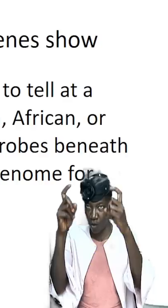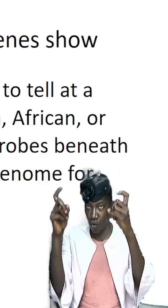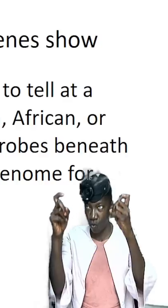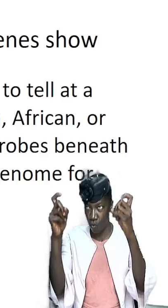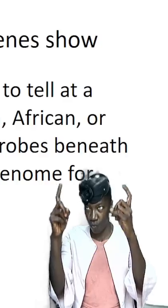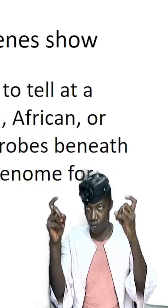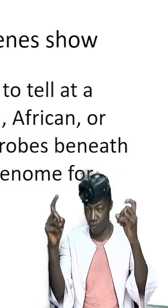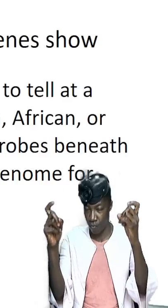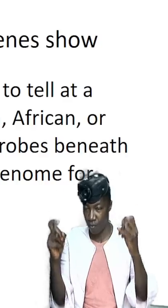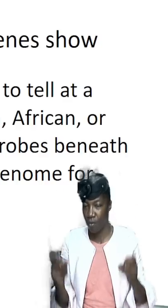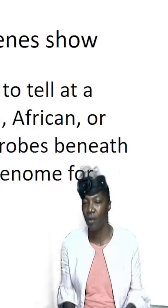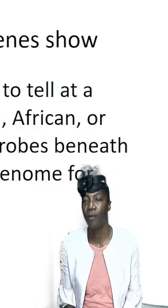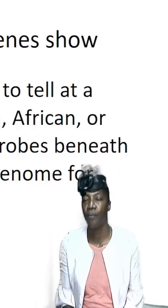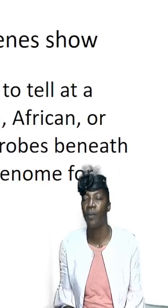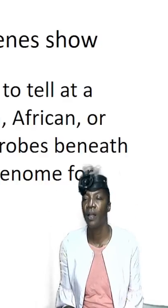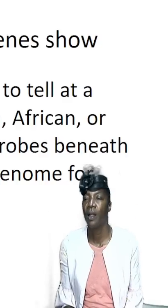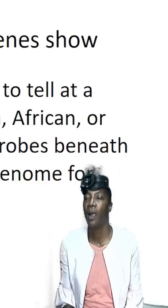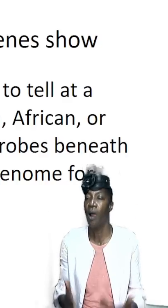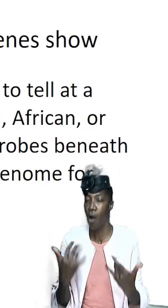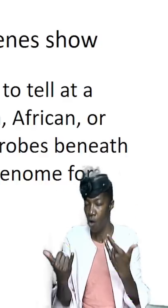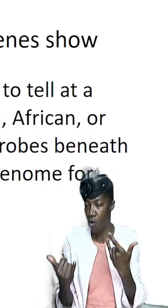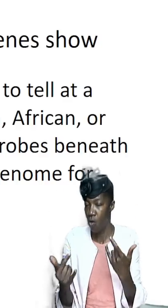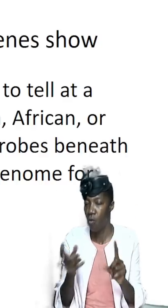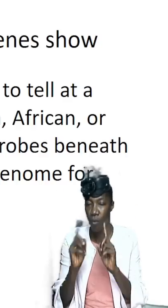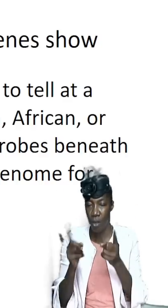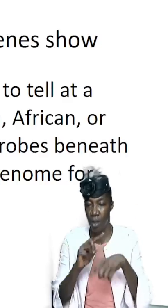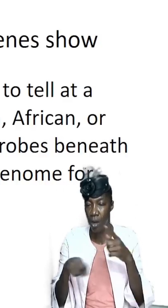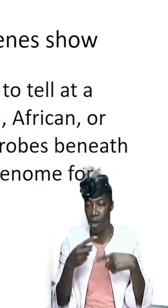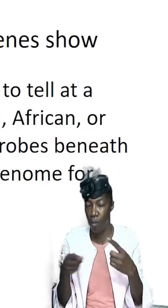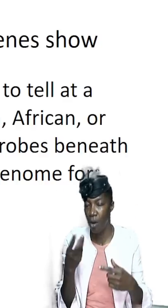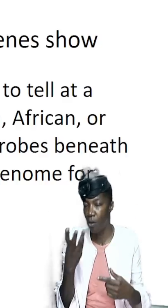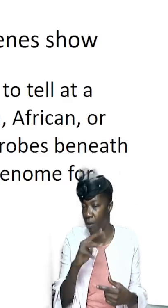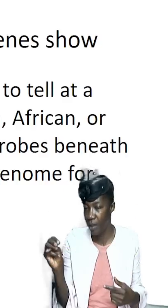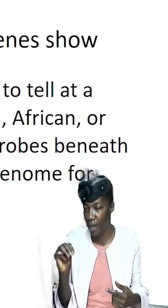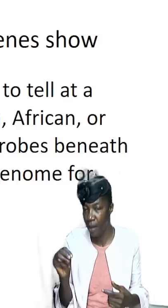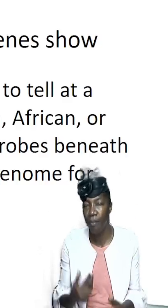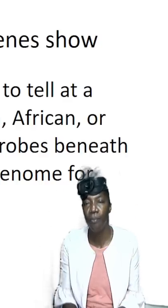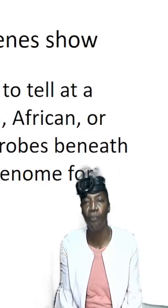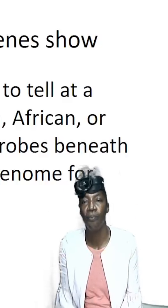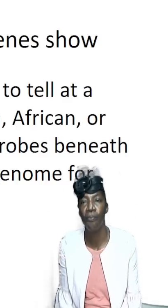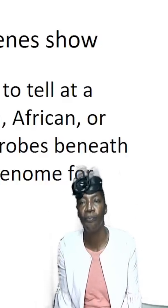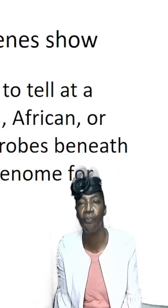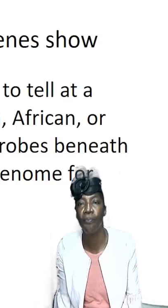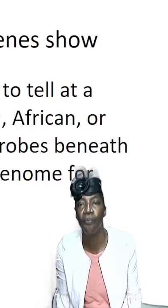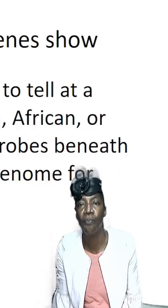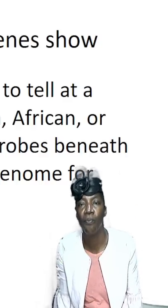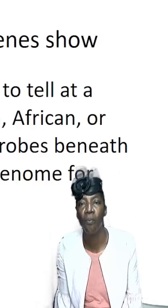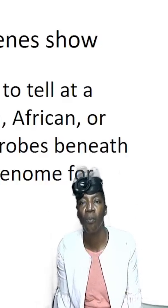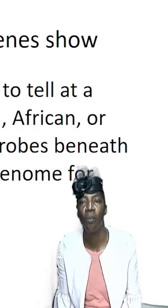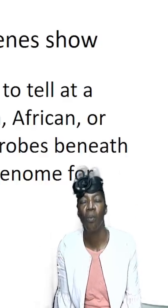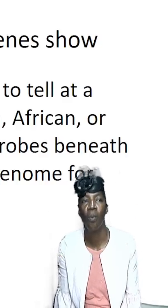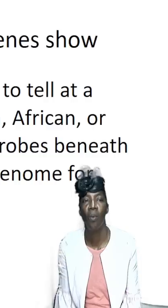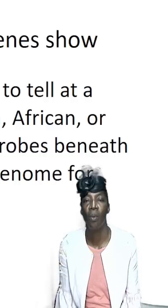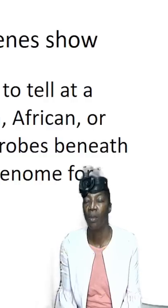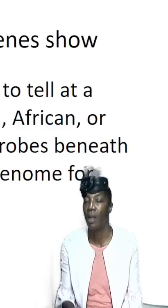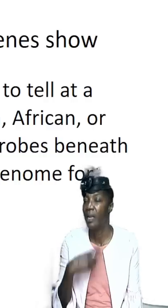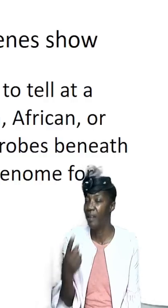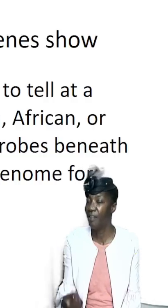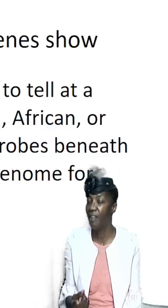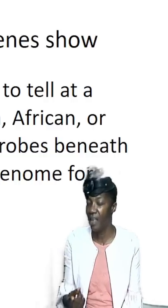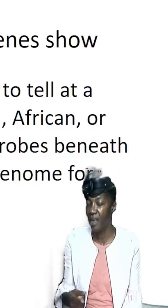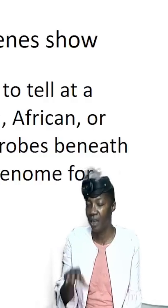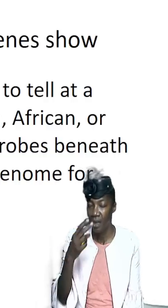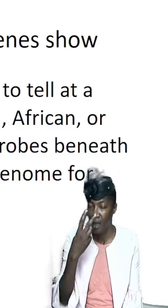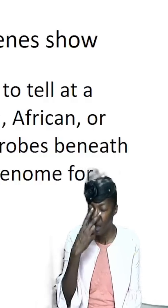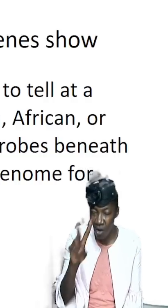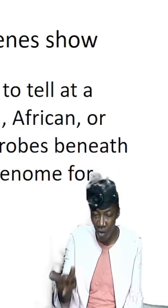just because of how we have always categorized them, just for ease of reference, I continue to use those terms. So they are saying that you can,